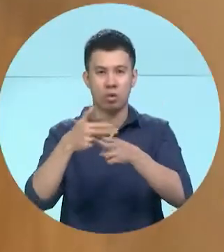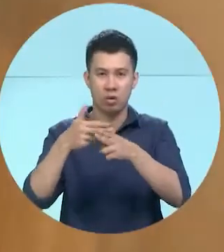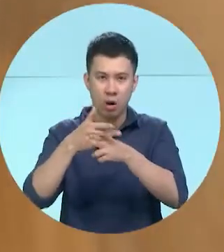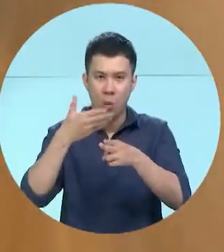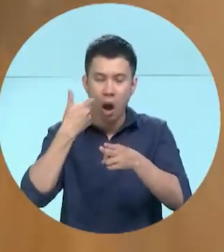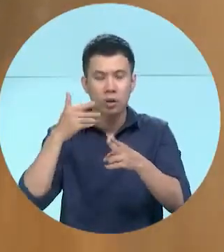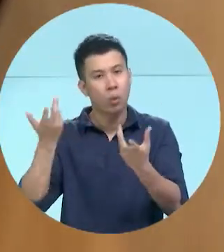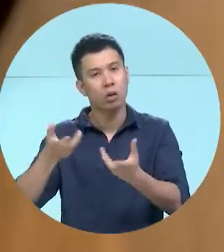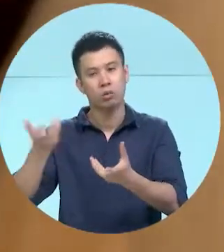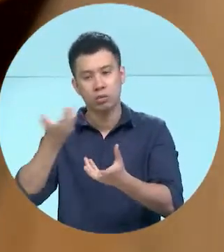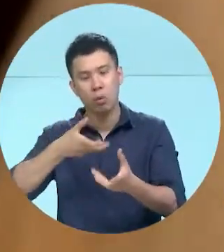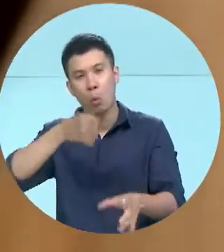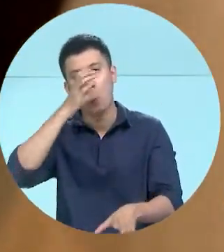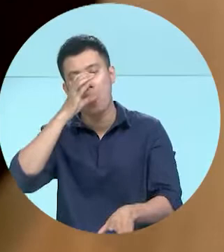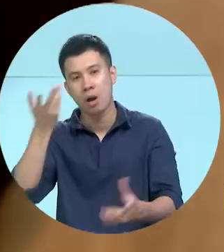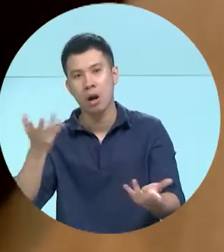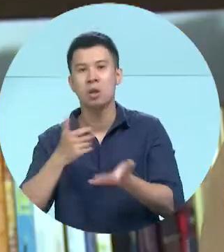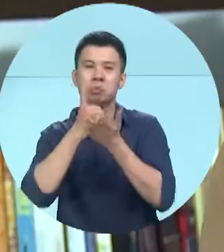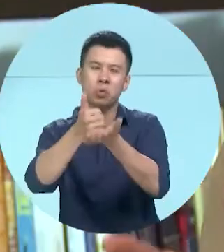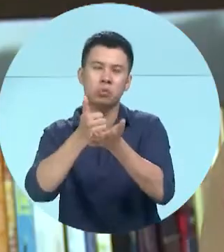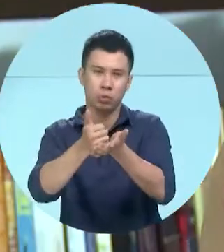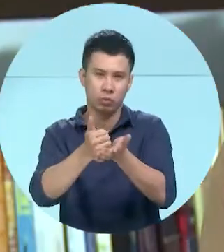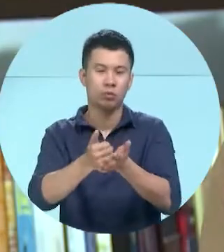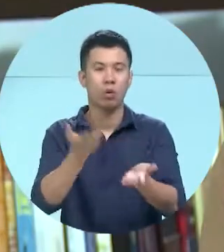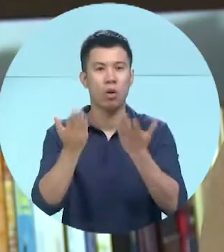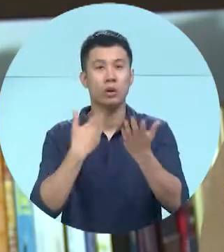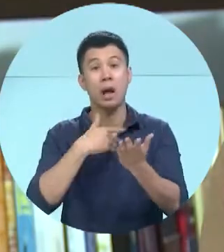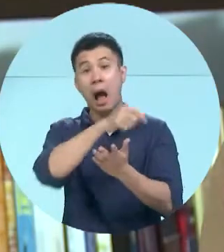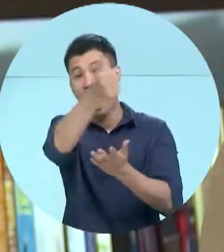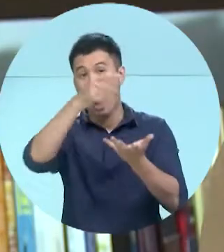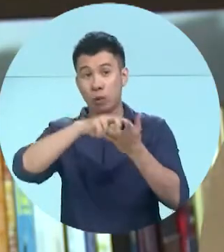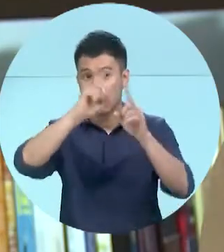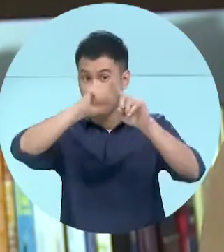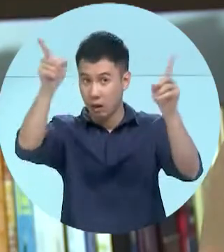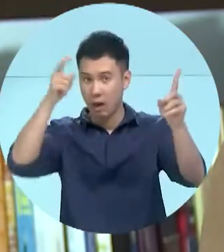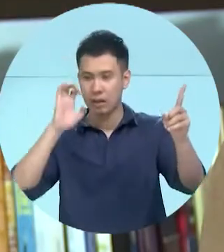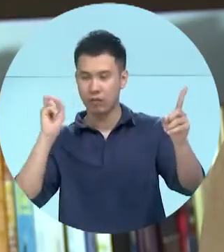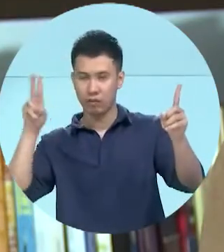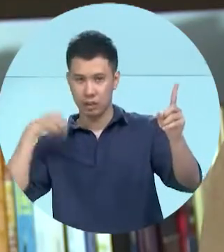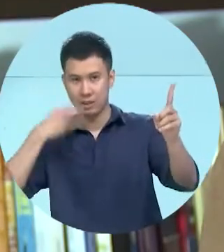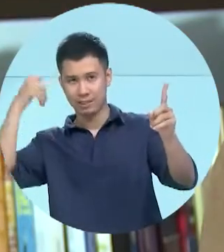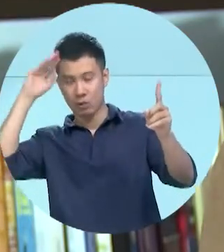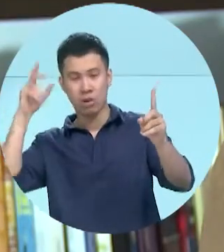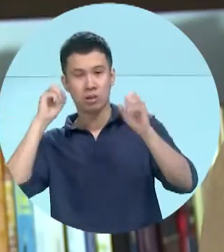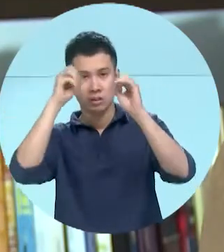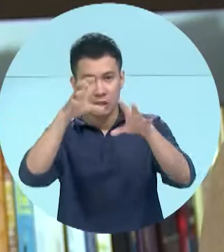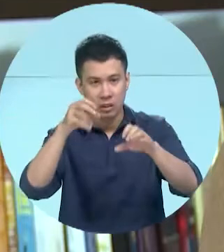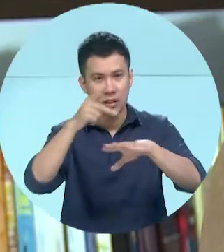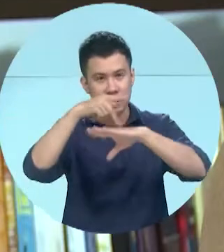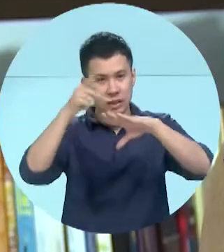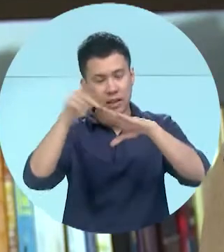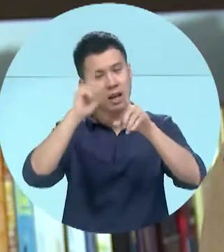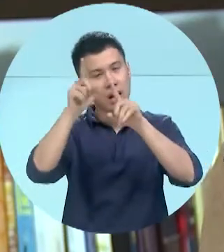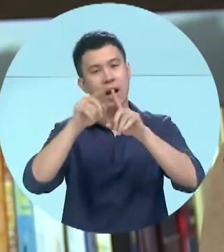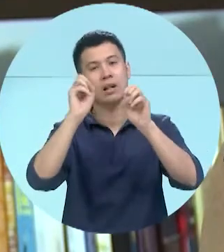shop. We also want him to be able to be involved in our training program to help other young adults learn new